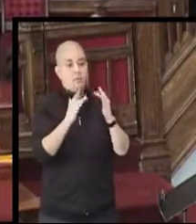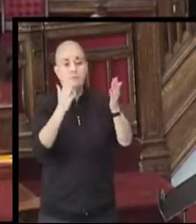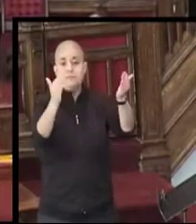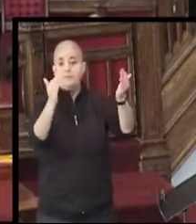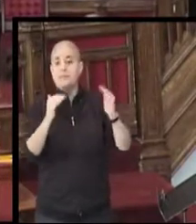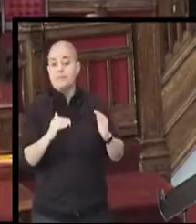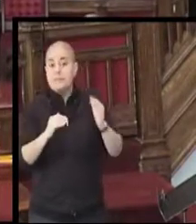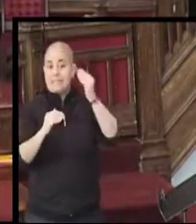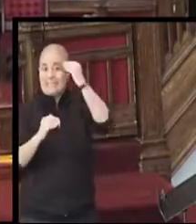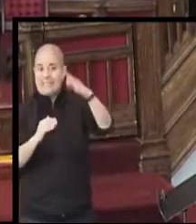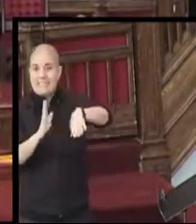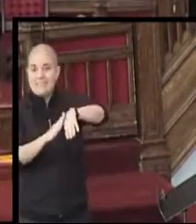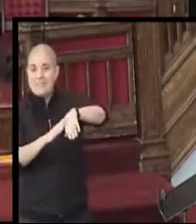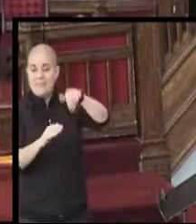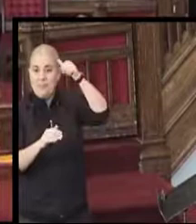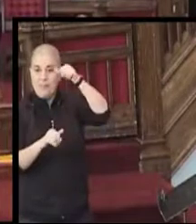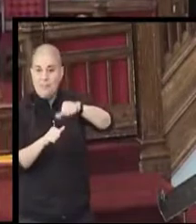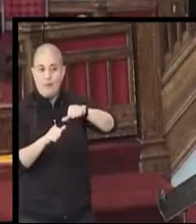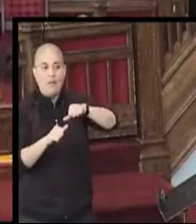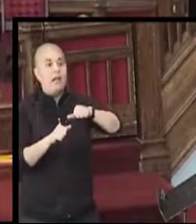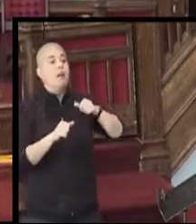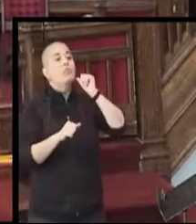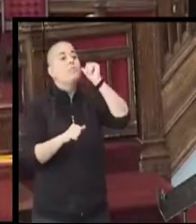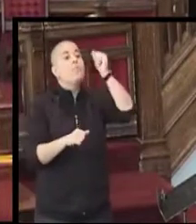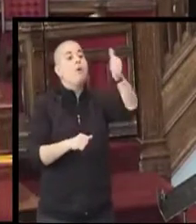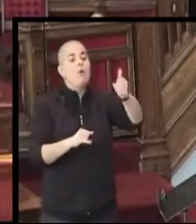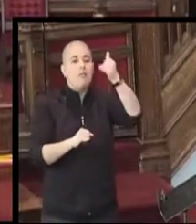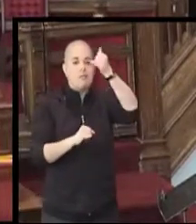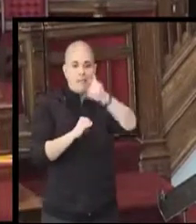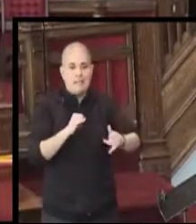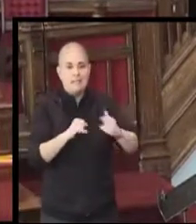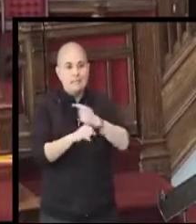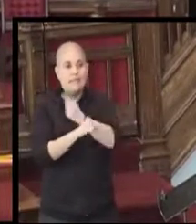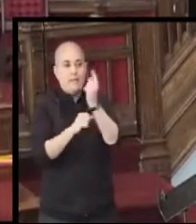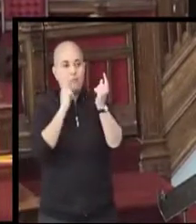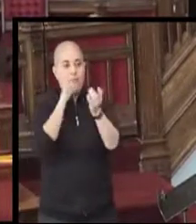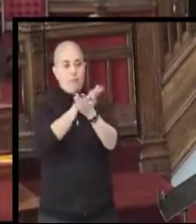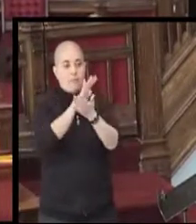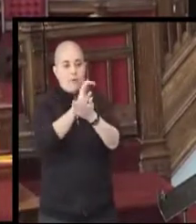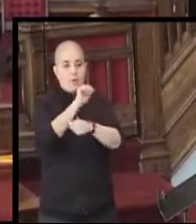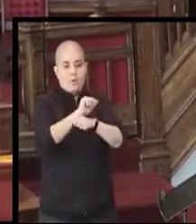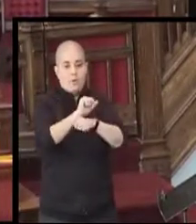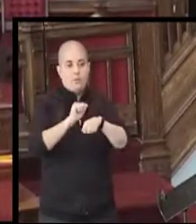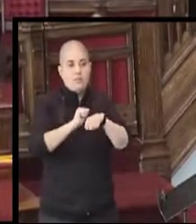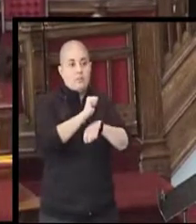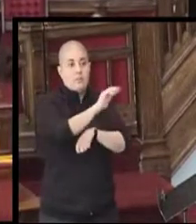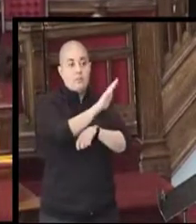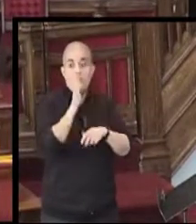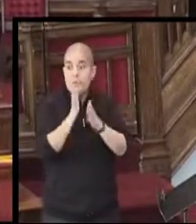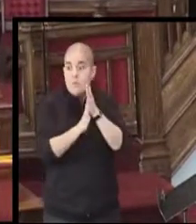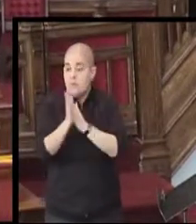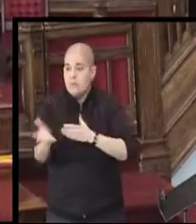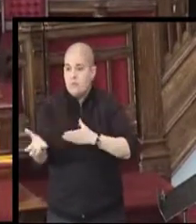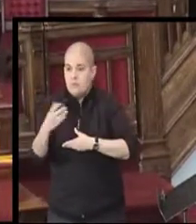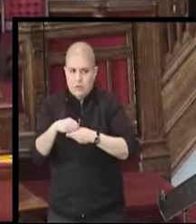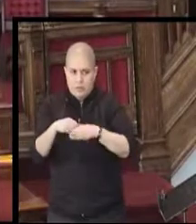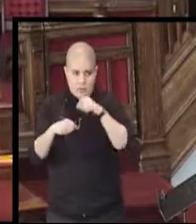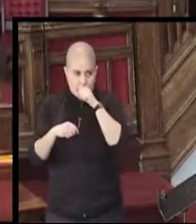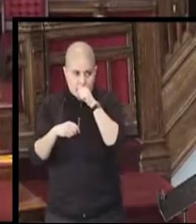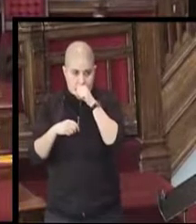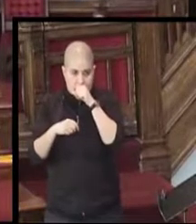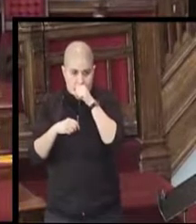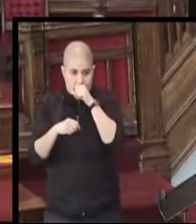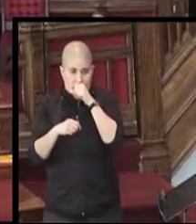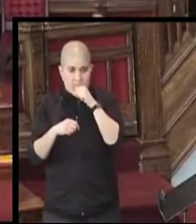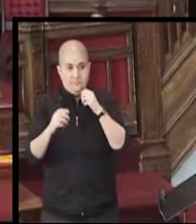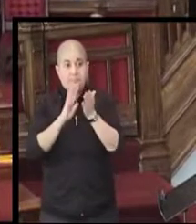that tomorrow is the last day that you can turn in paperwork if you are interested in joining this incredible movement as